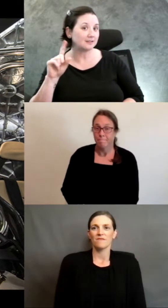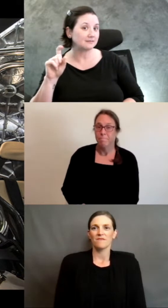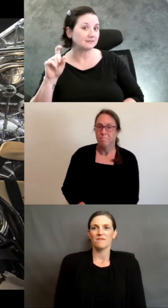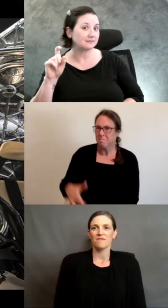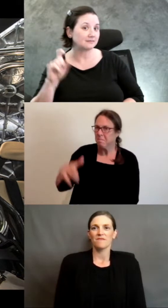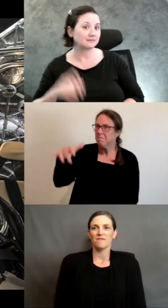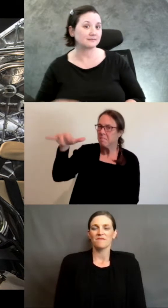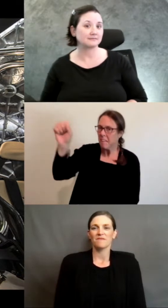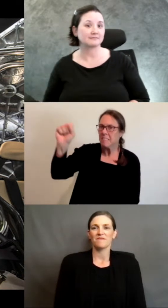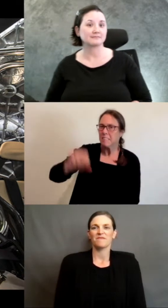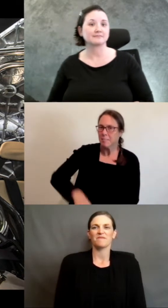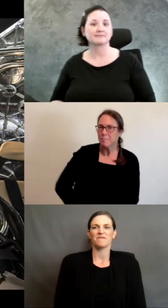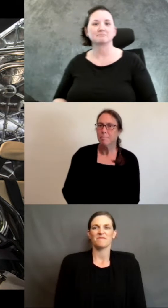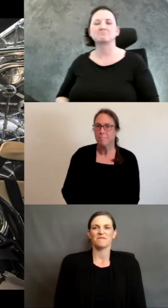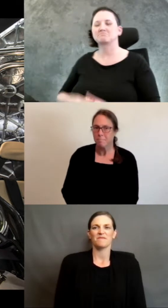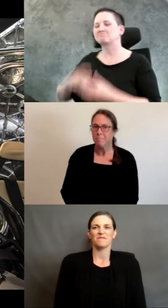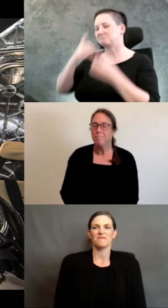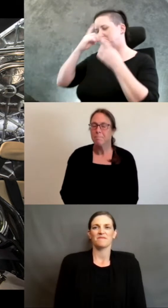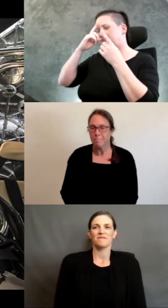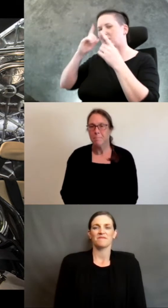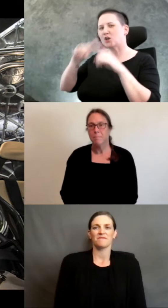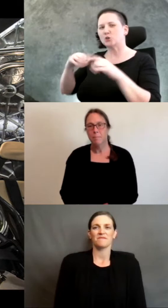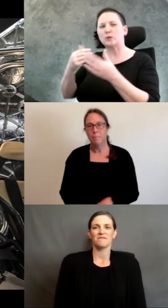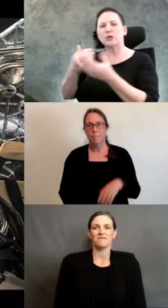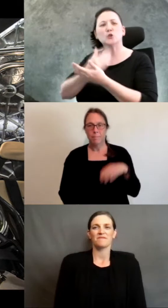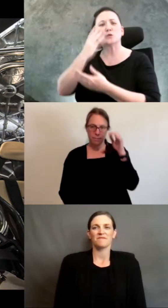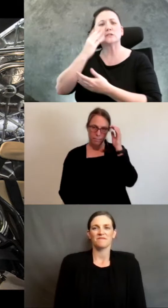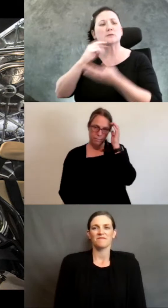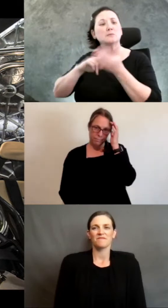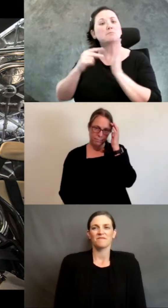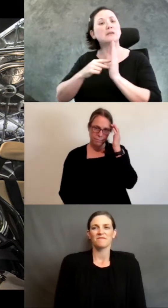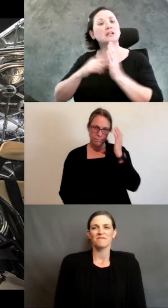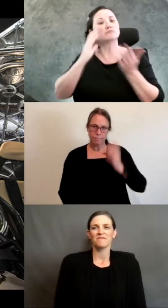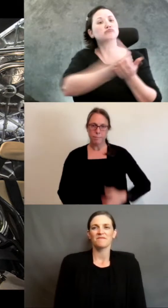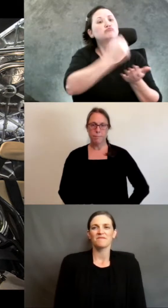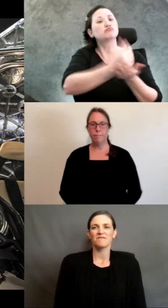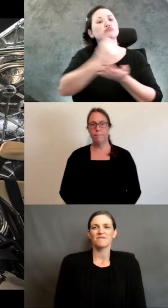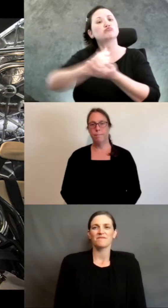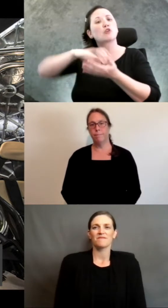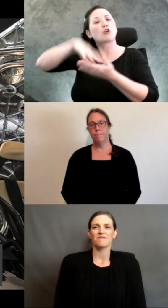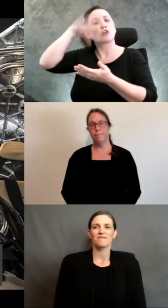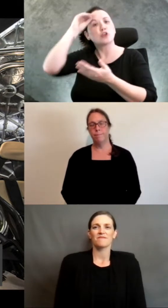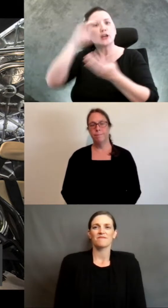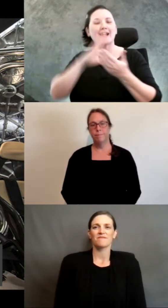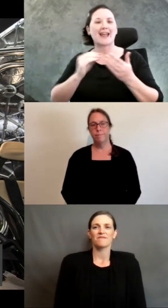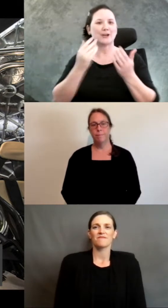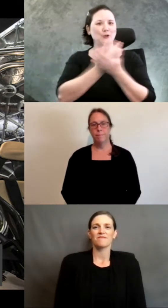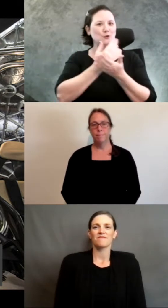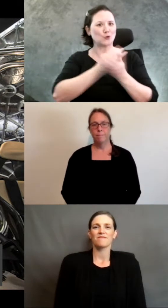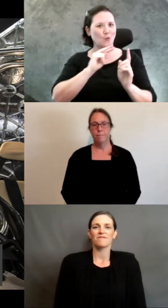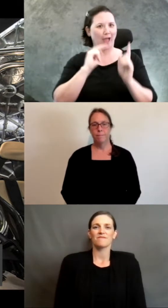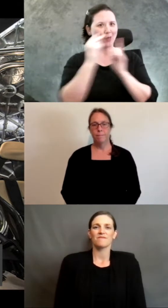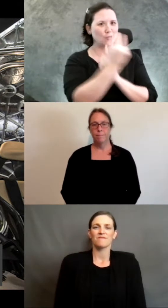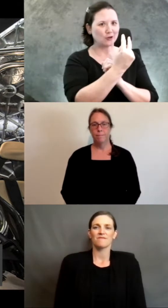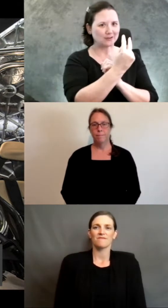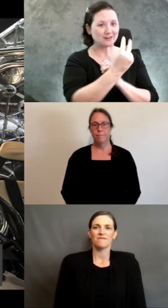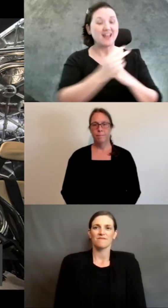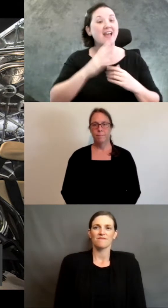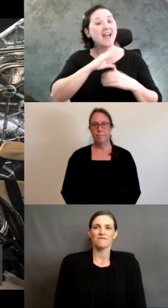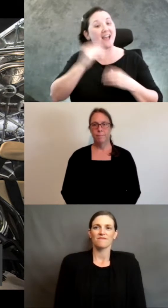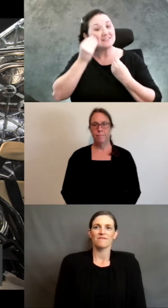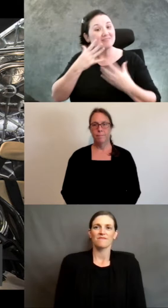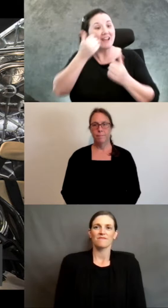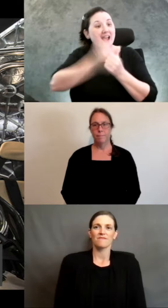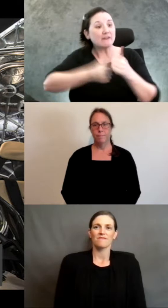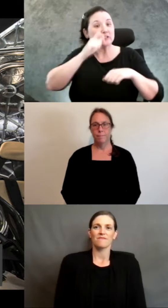agree. New experiences are new opportunities for learning and gaining a new outlook. And it lets you know each time you reach a